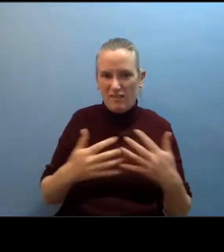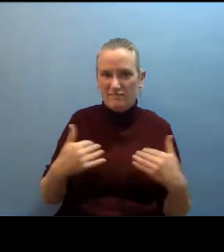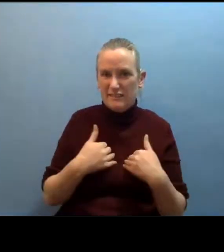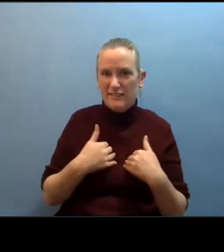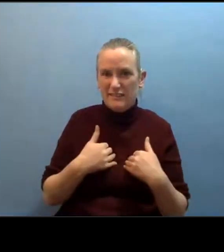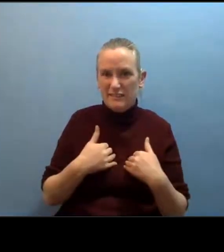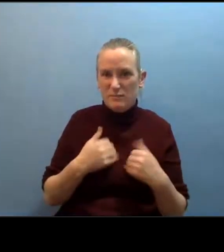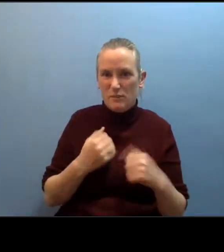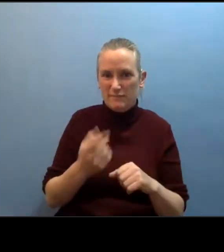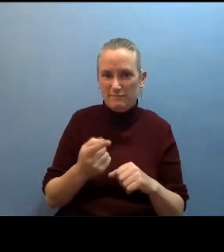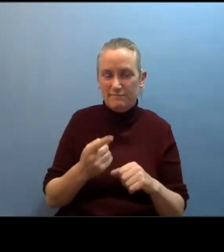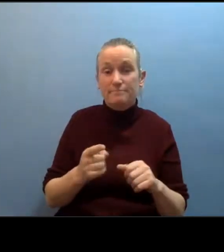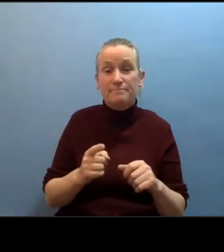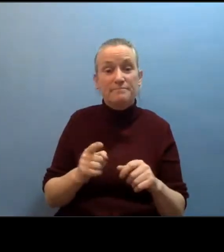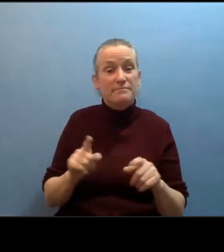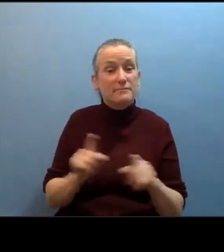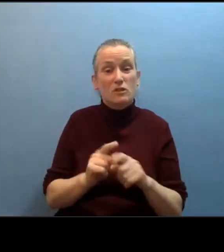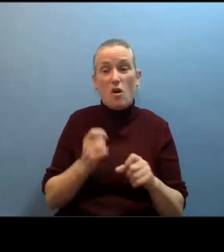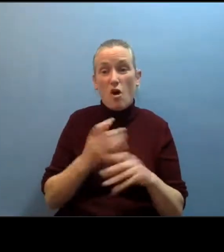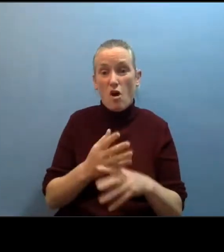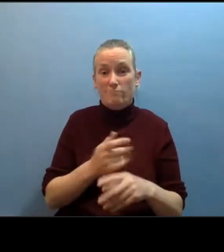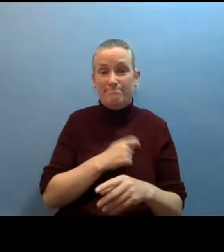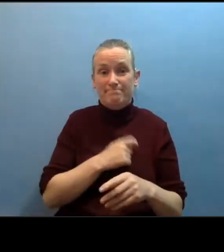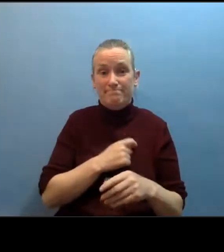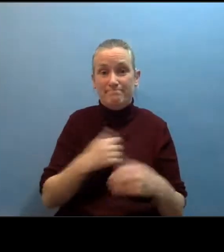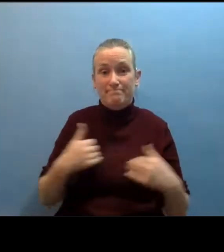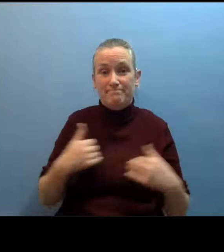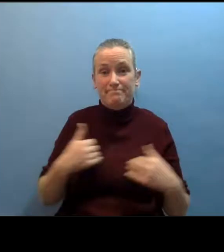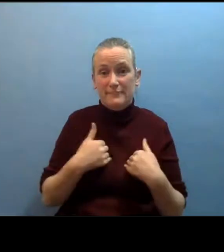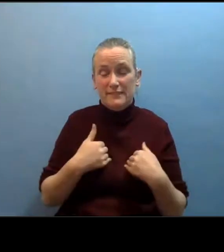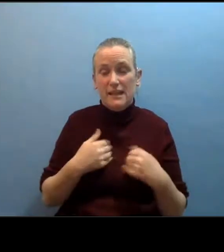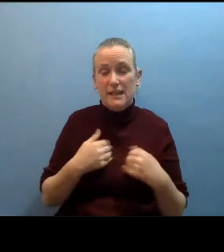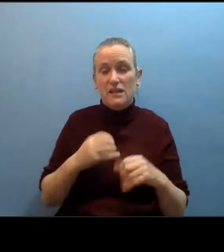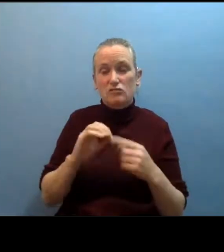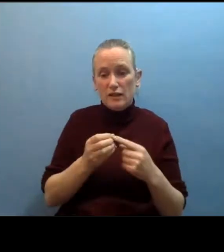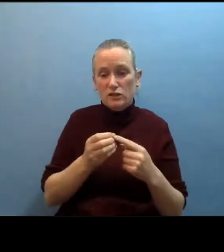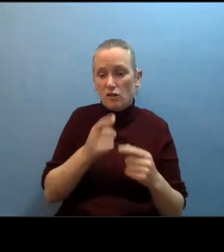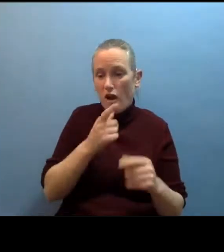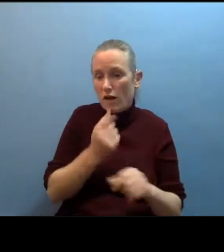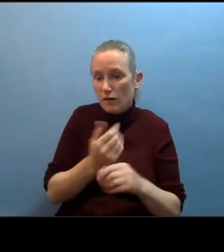I suppose with all anxieties, it's trying to talk about it and then look at